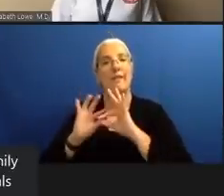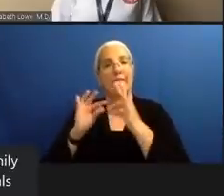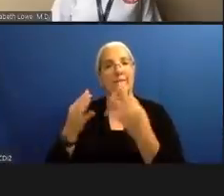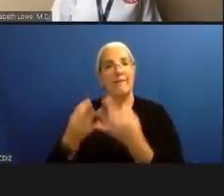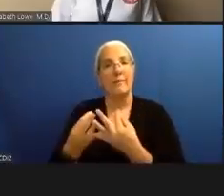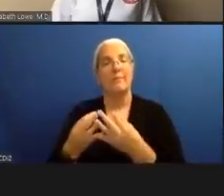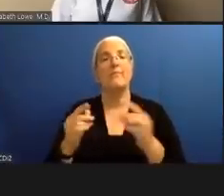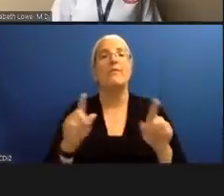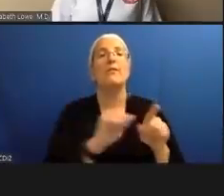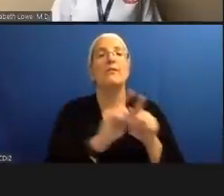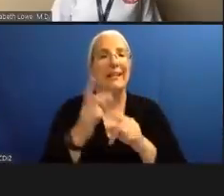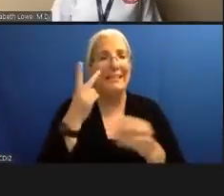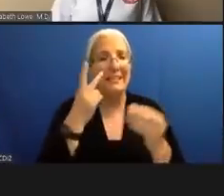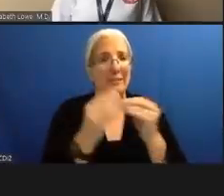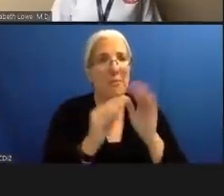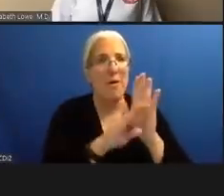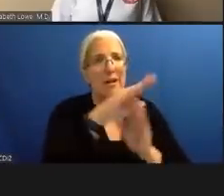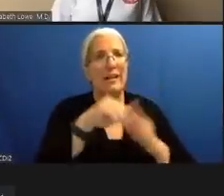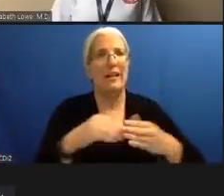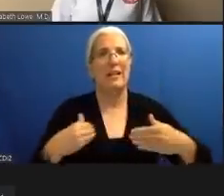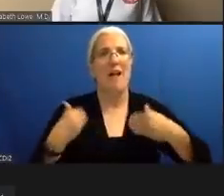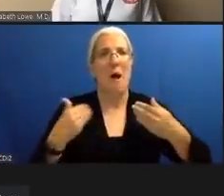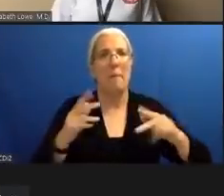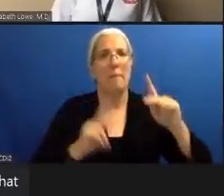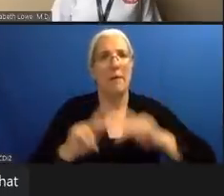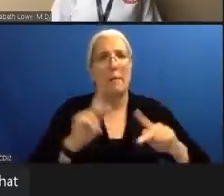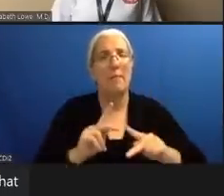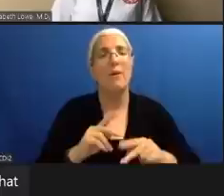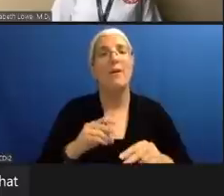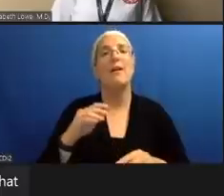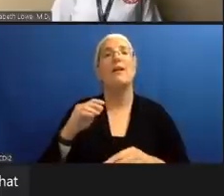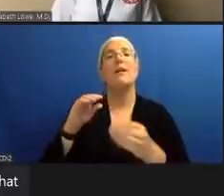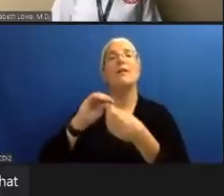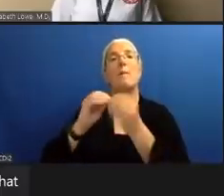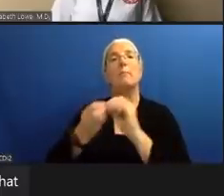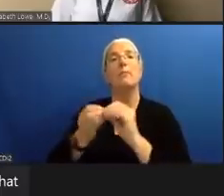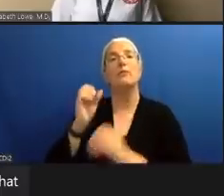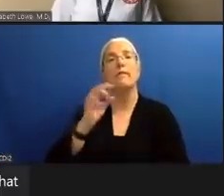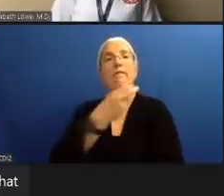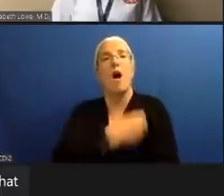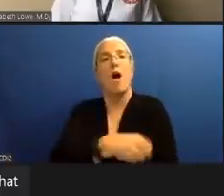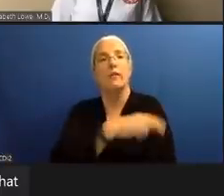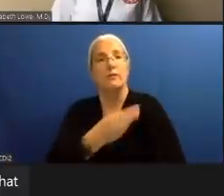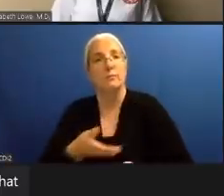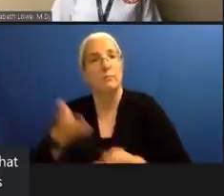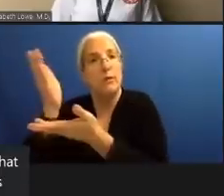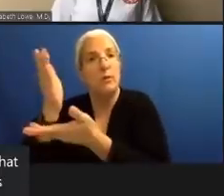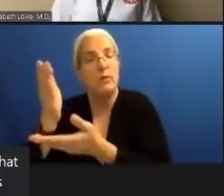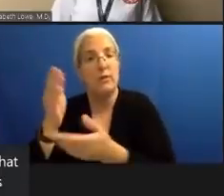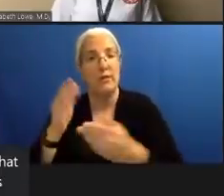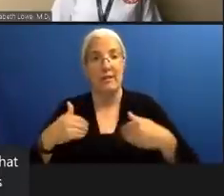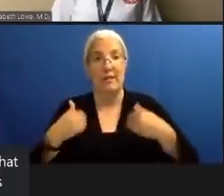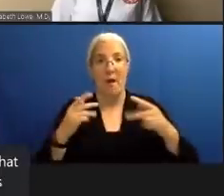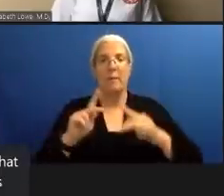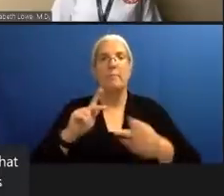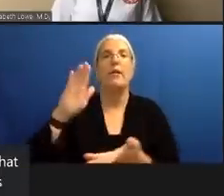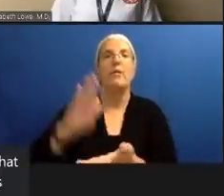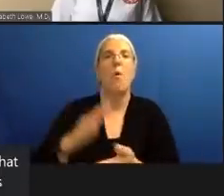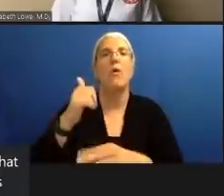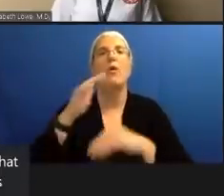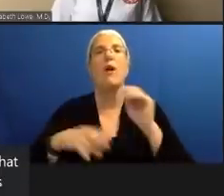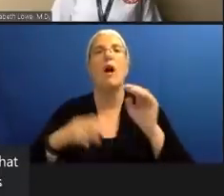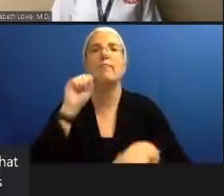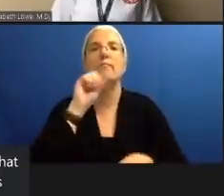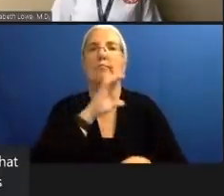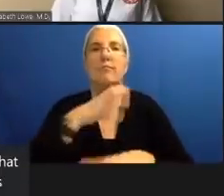rates, the likelihood that someone in that group becomes hospitalized is much lower. So we haven't seen the rate of hospitalizations that would correspond